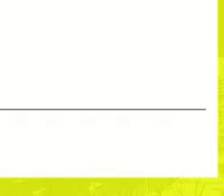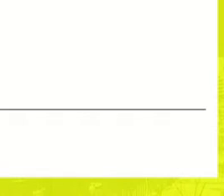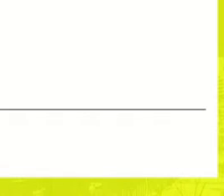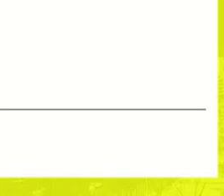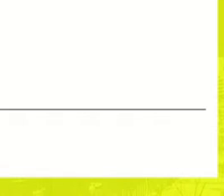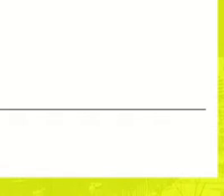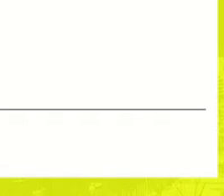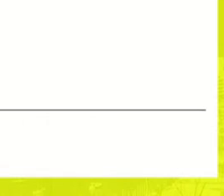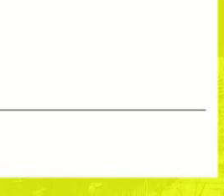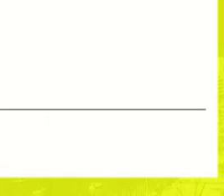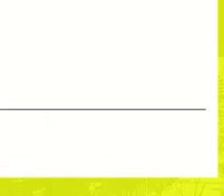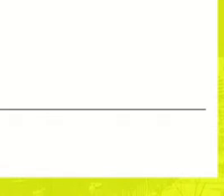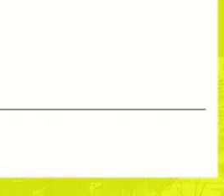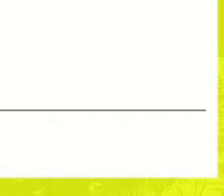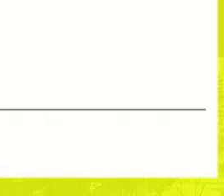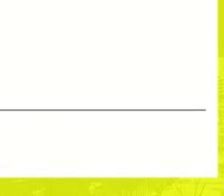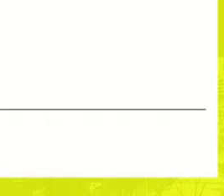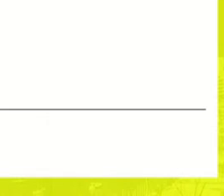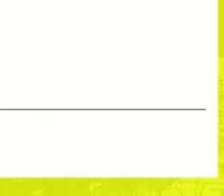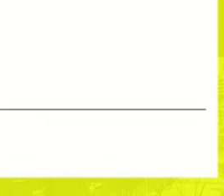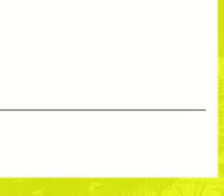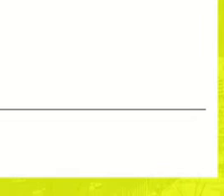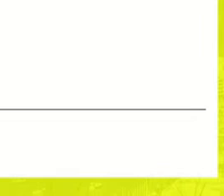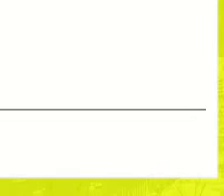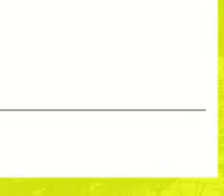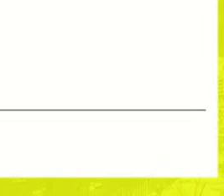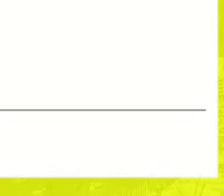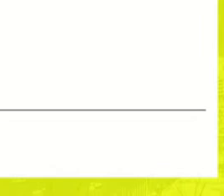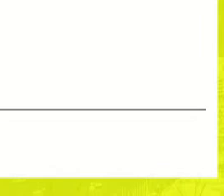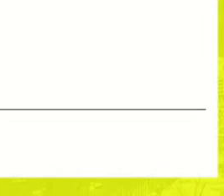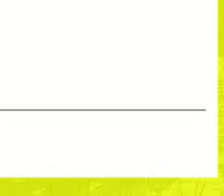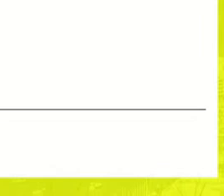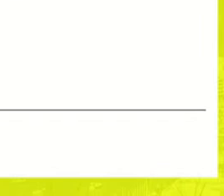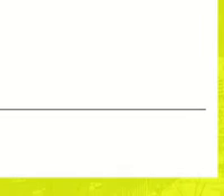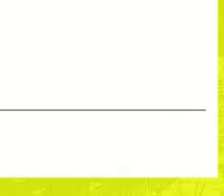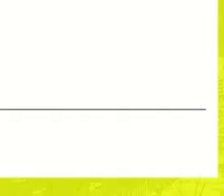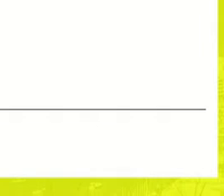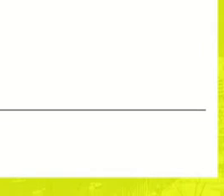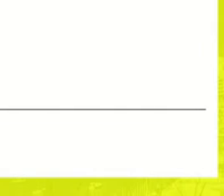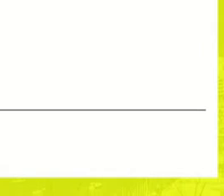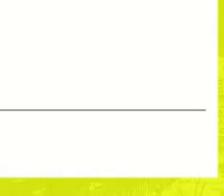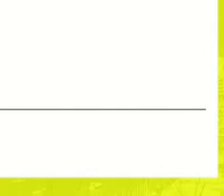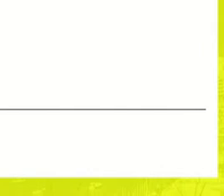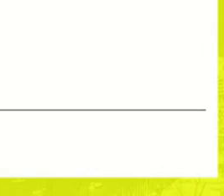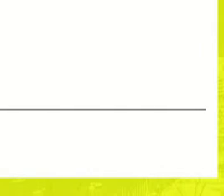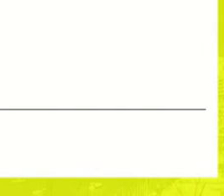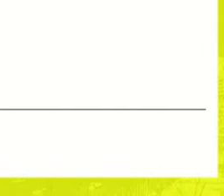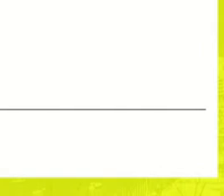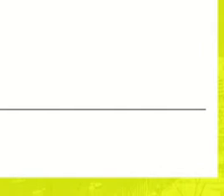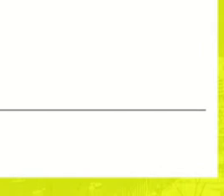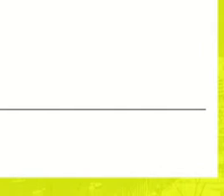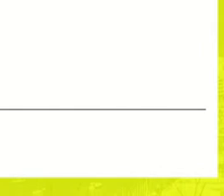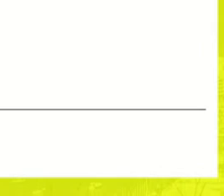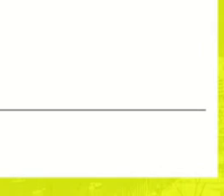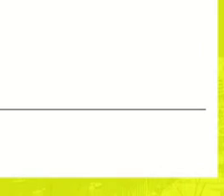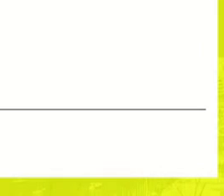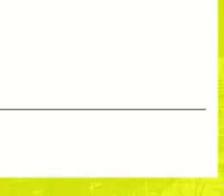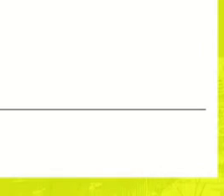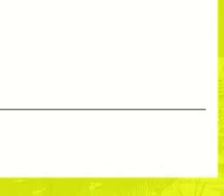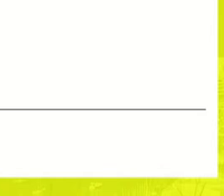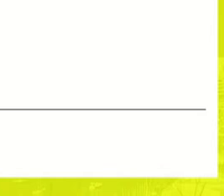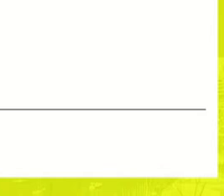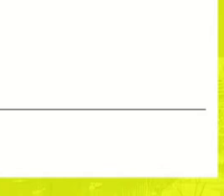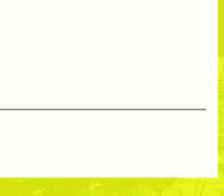which is integrated not just to our software but others as well everything that we develop is shared with as free